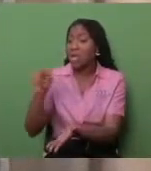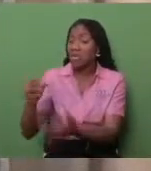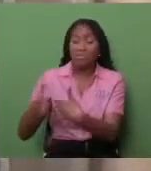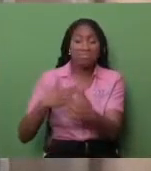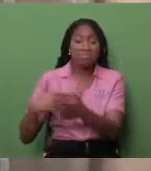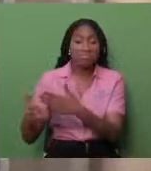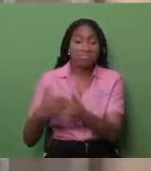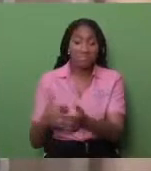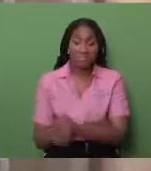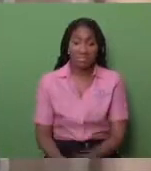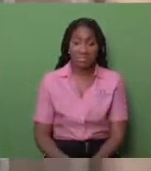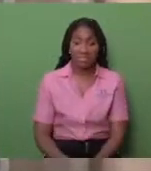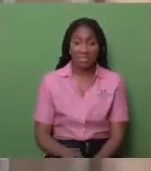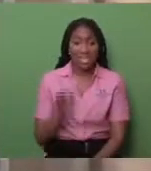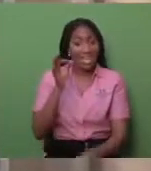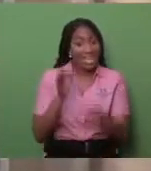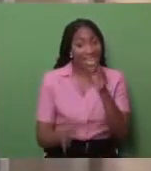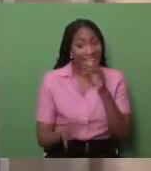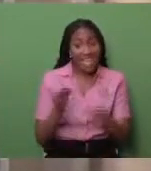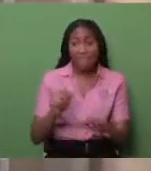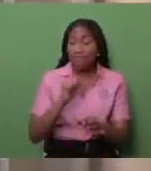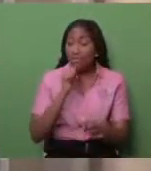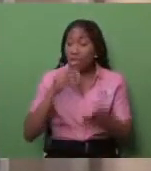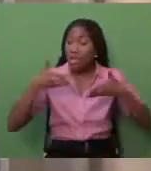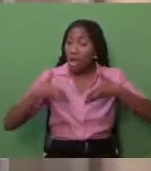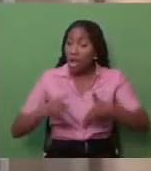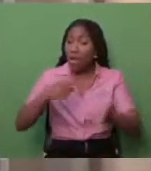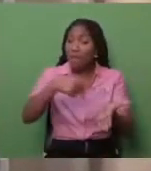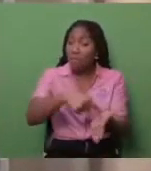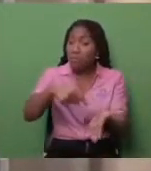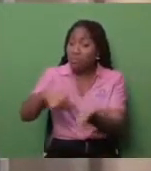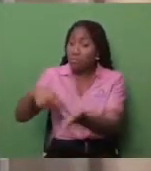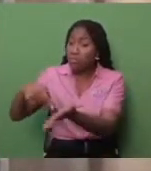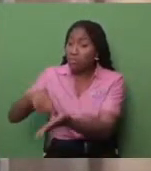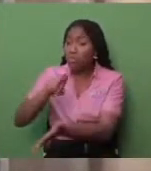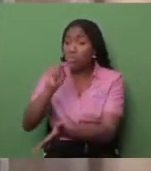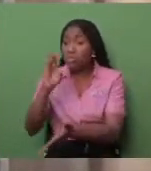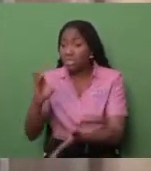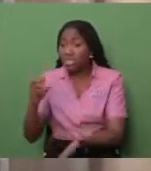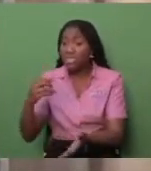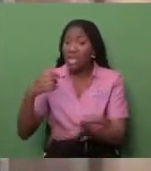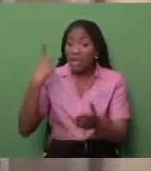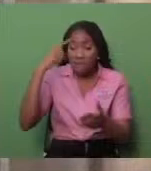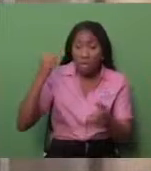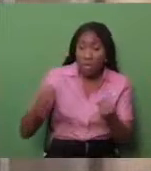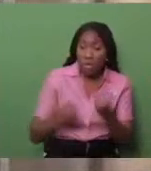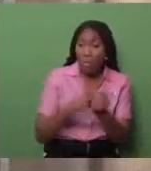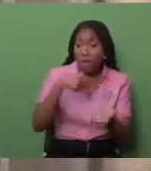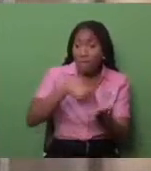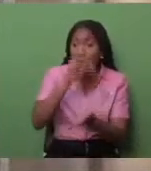us it will be unconstitutional, and we will challenge it in the courts. We will challenge it.